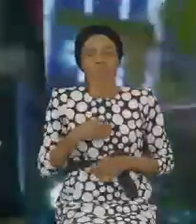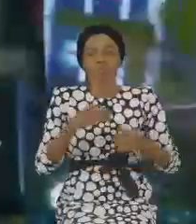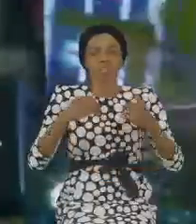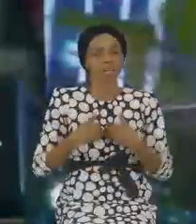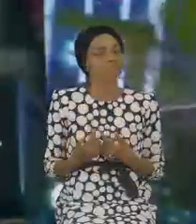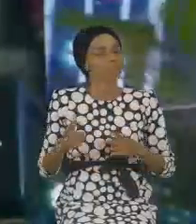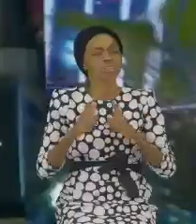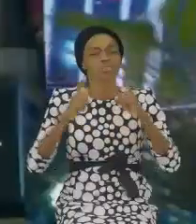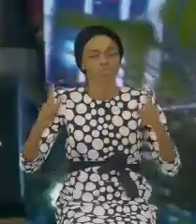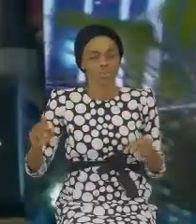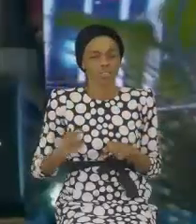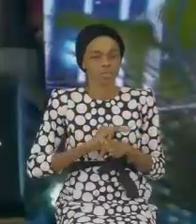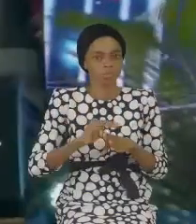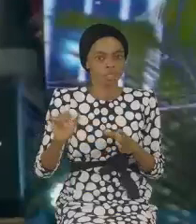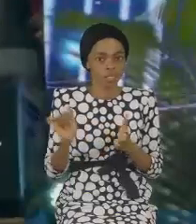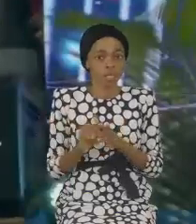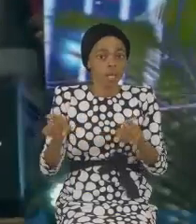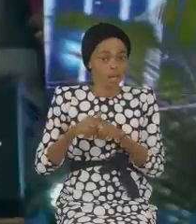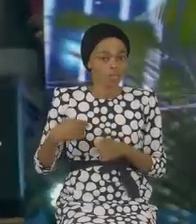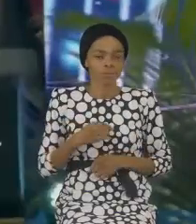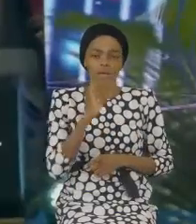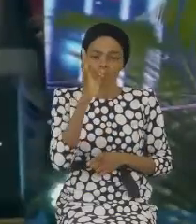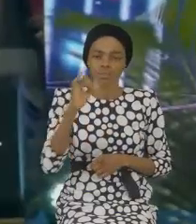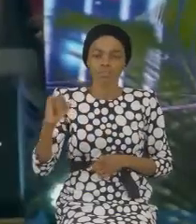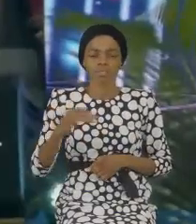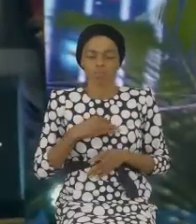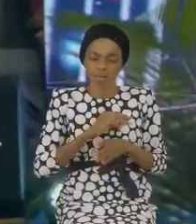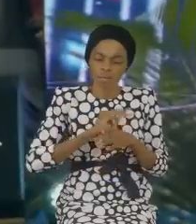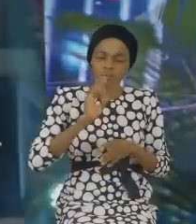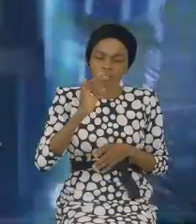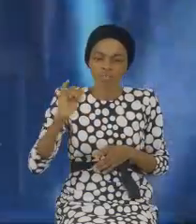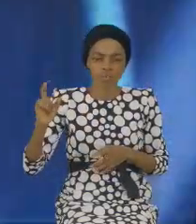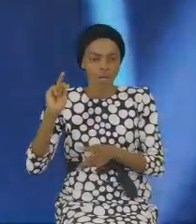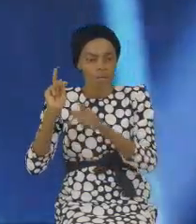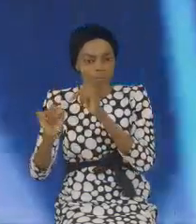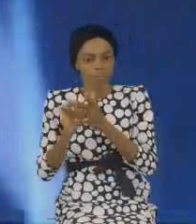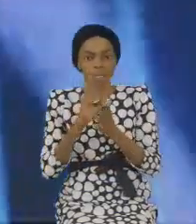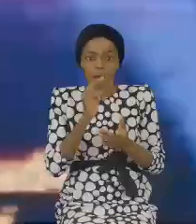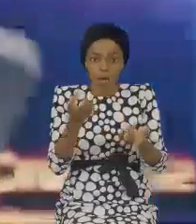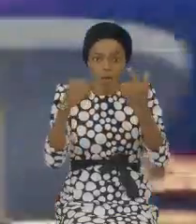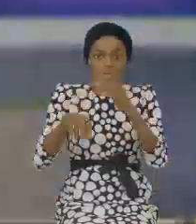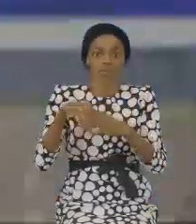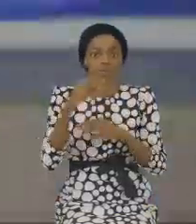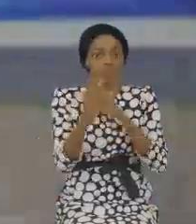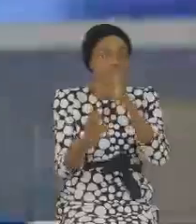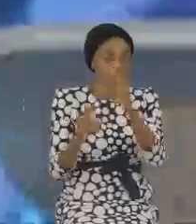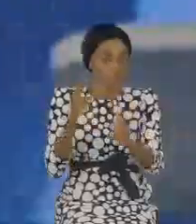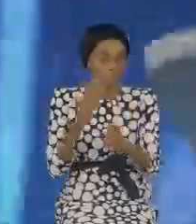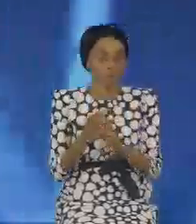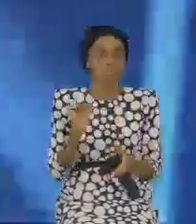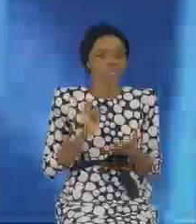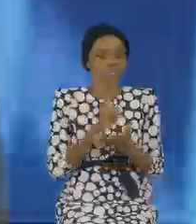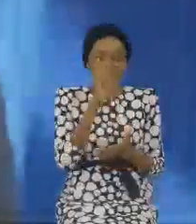ministry that as we're preaching, as we're ministering, the people coming out of Egypt, coming out of the world, that is one